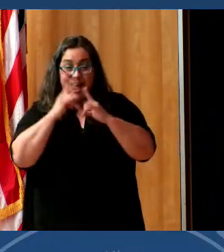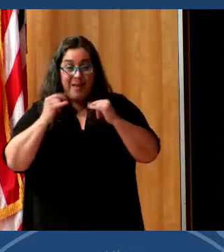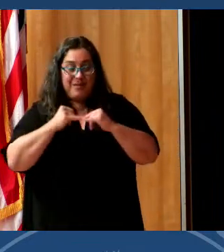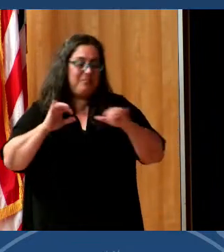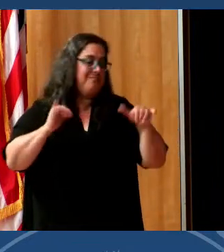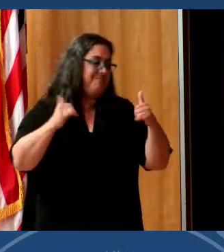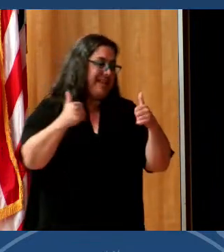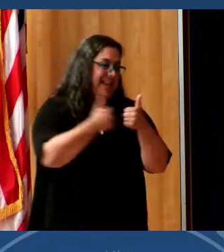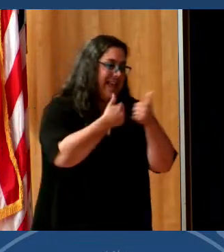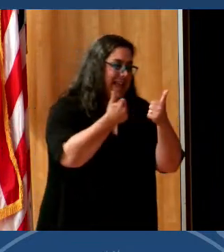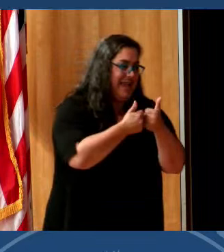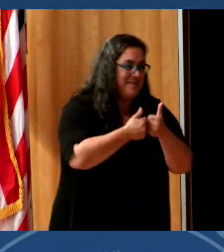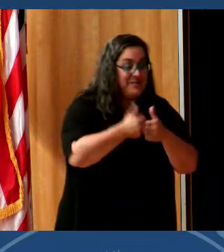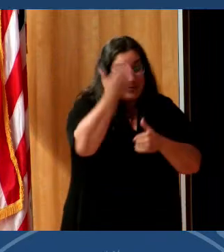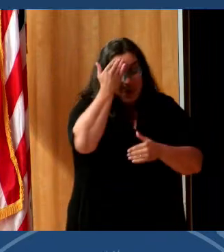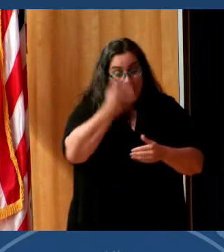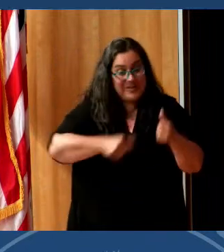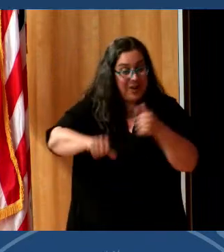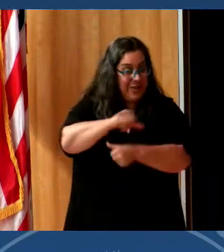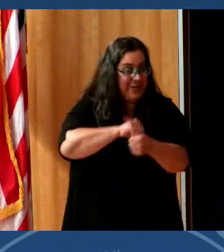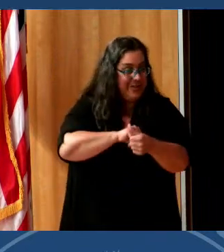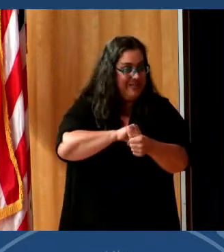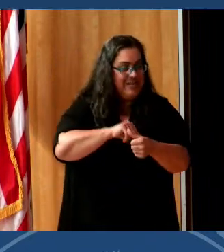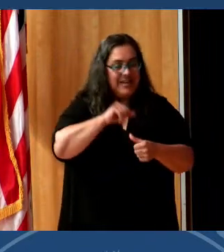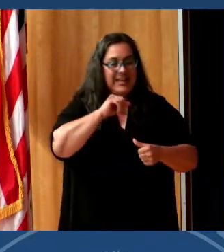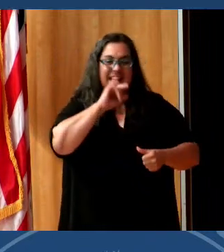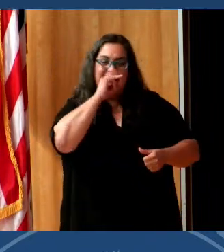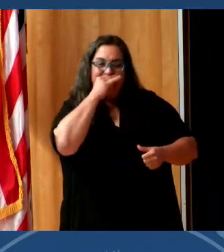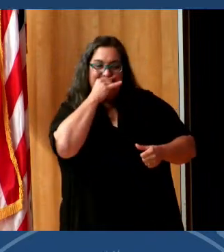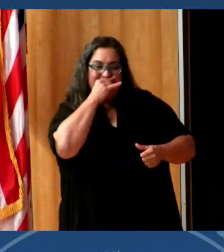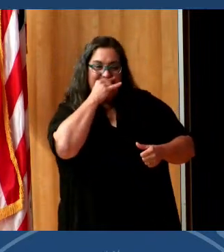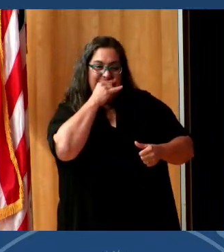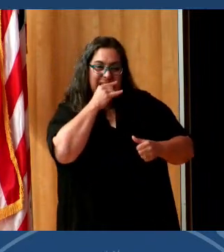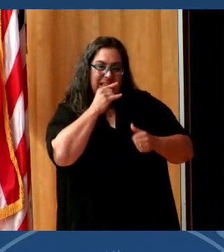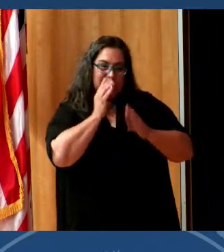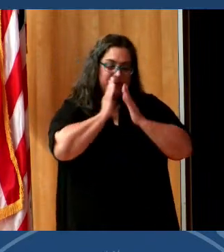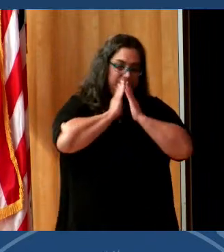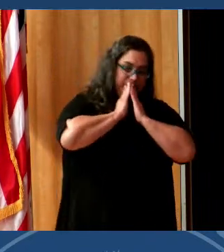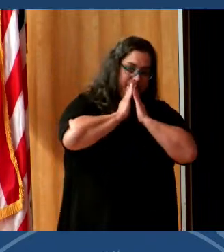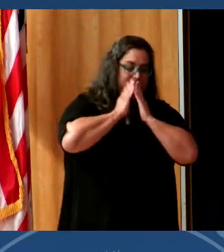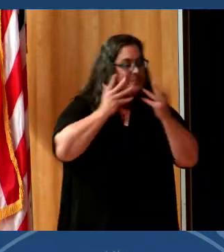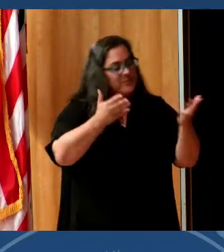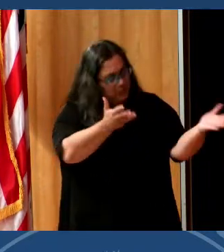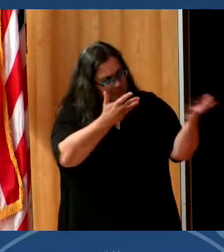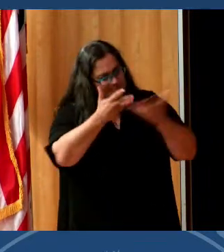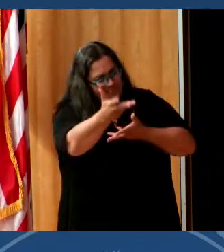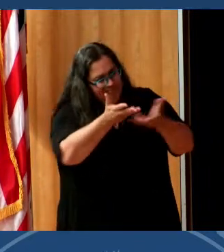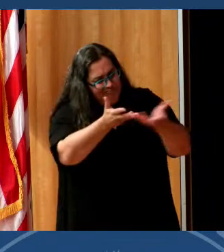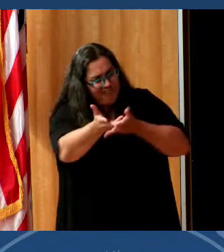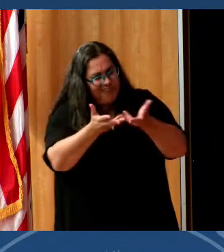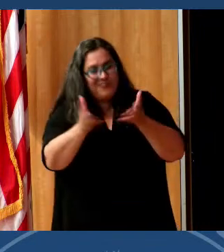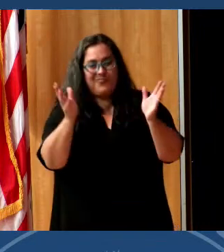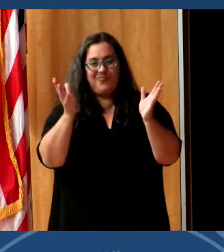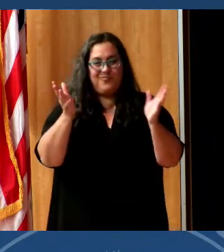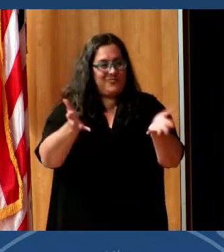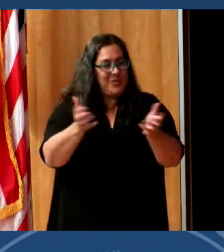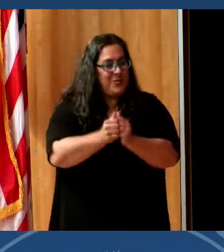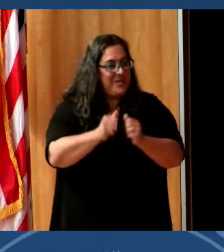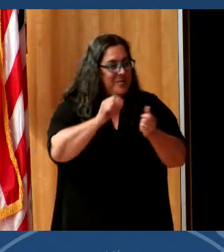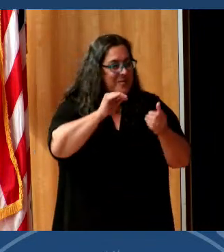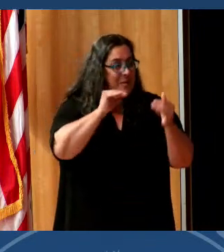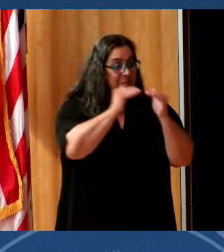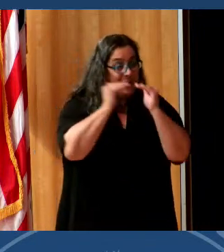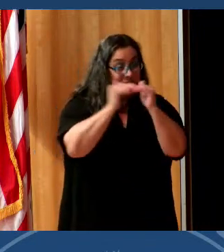playing games and getting to know each other, getting children out of their comfort zone and talking in front of peers. We had circle